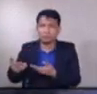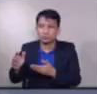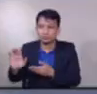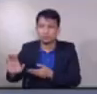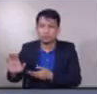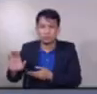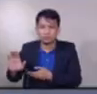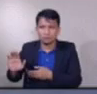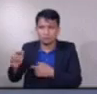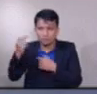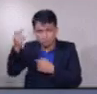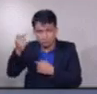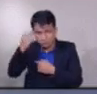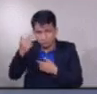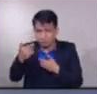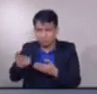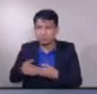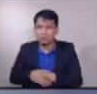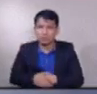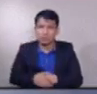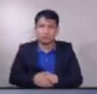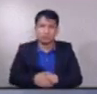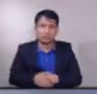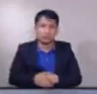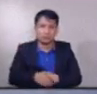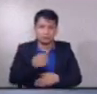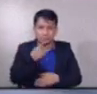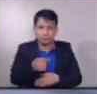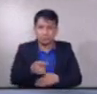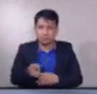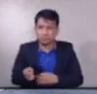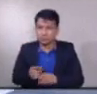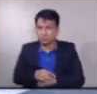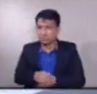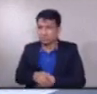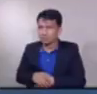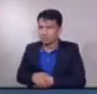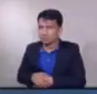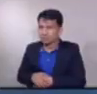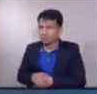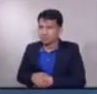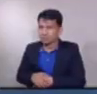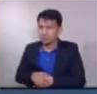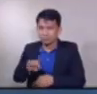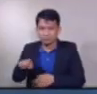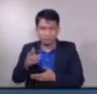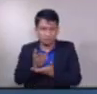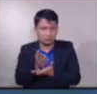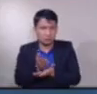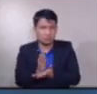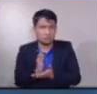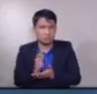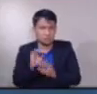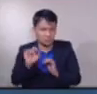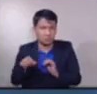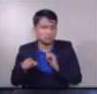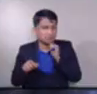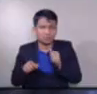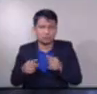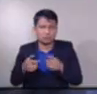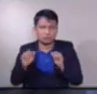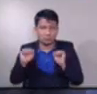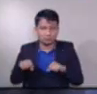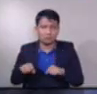in their political suffrage. Hindi naman sila tinatanggalan ng political rights nila. Meron bang... Tama yun. Tama yun. But the thing is,